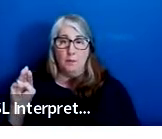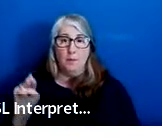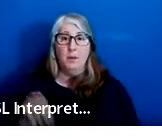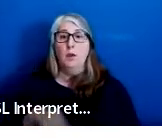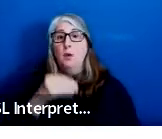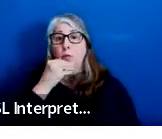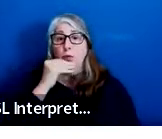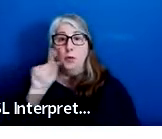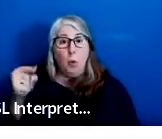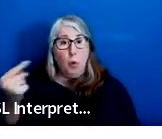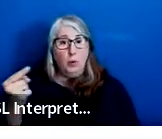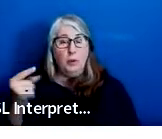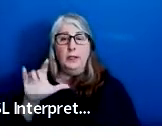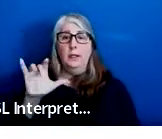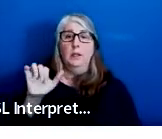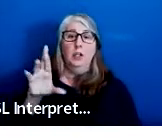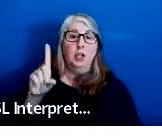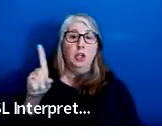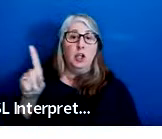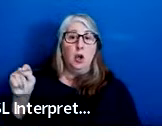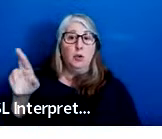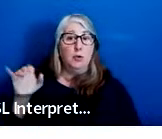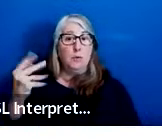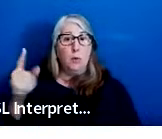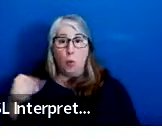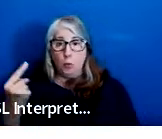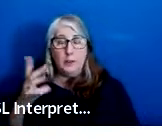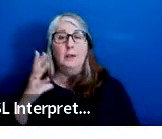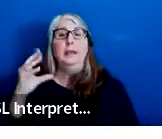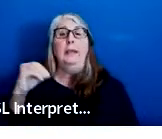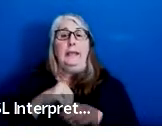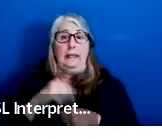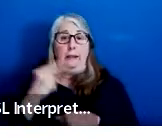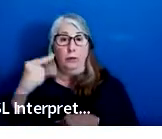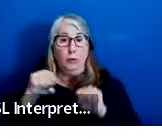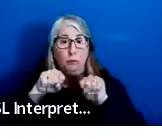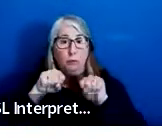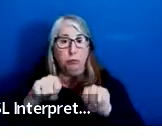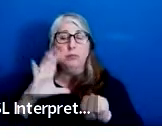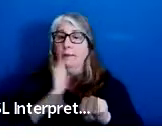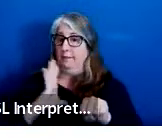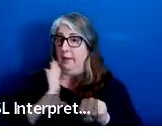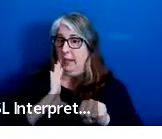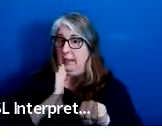only. If you choose to do it that way and place, as long as it has food in